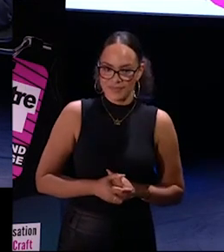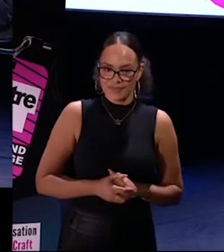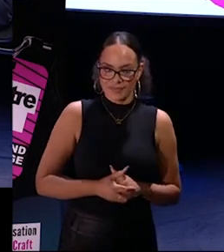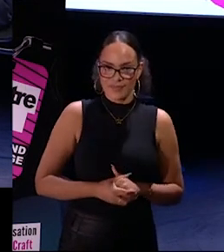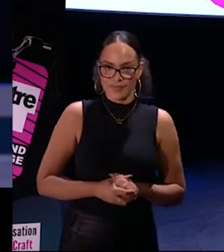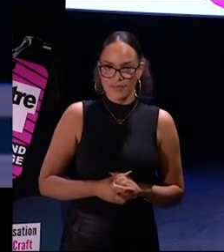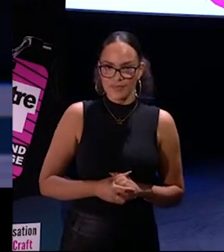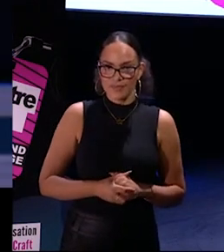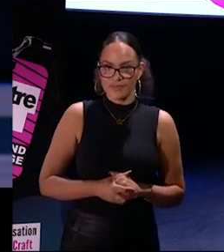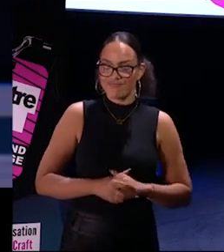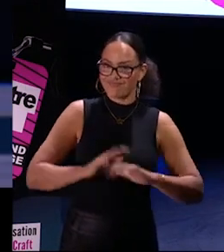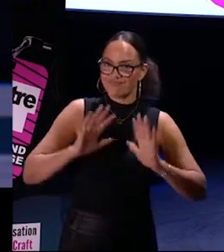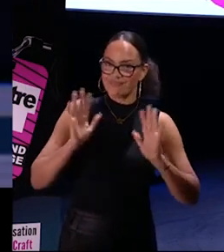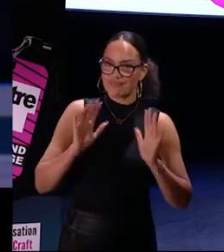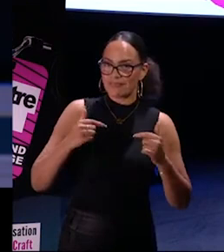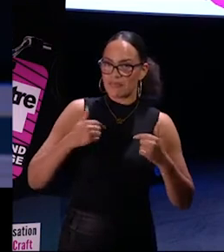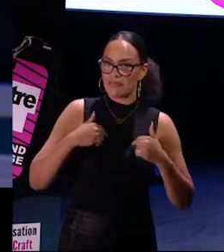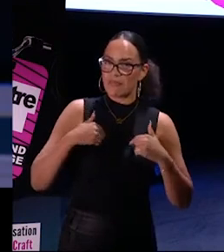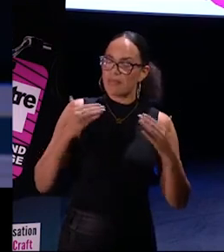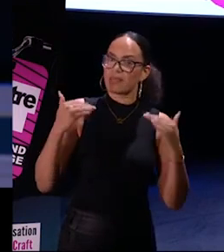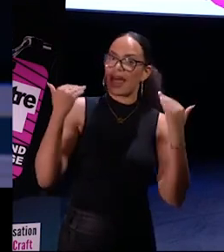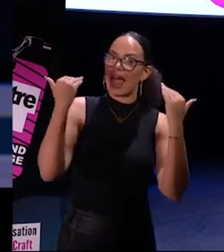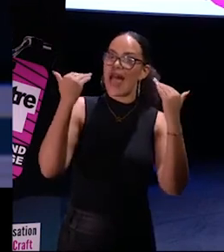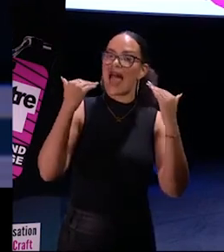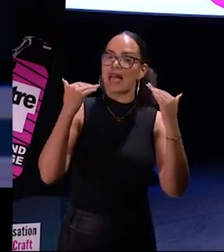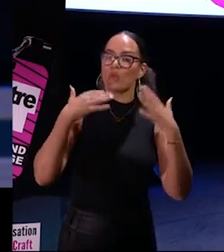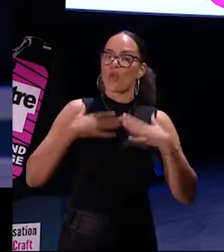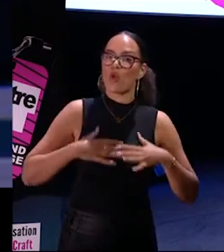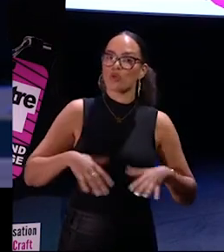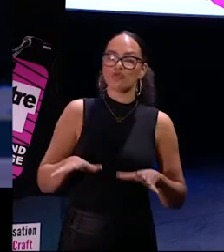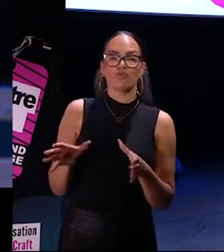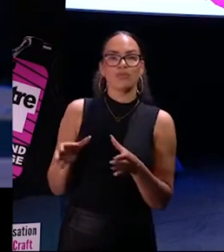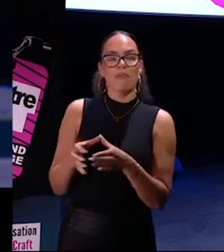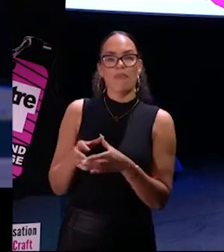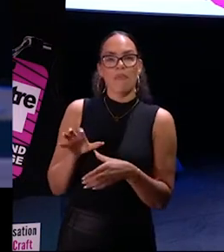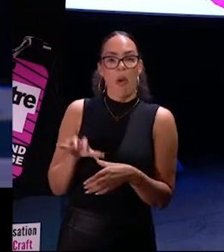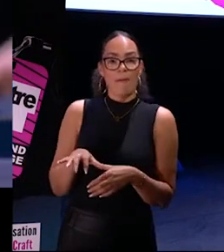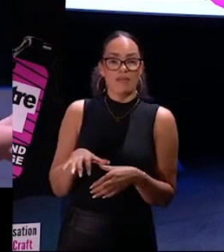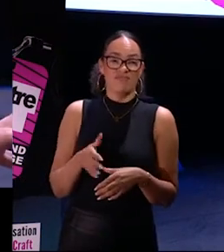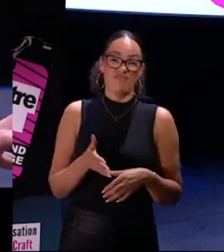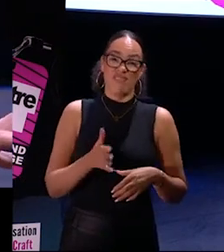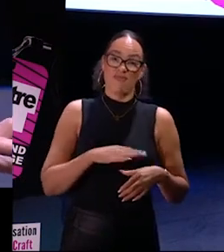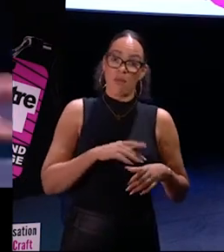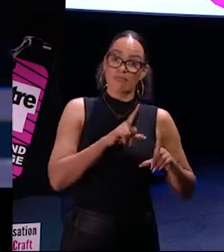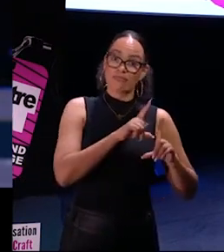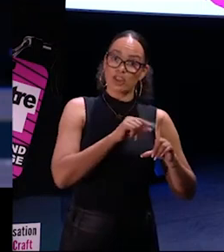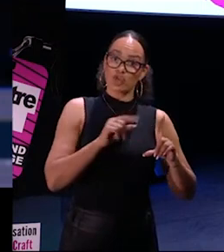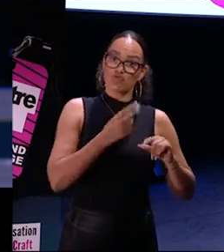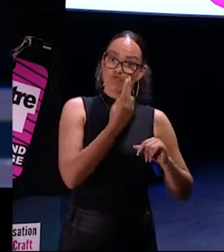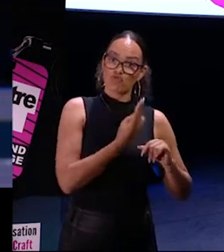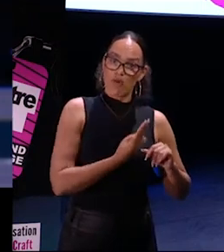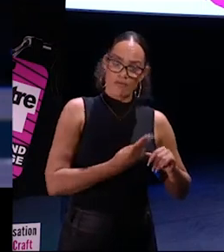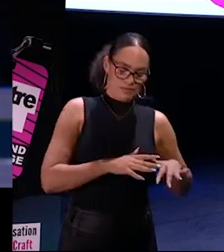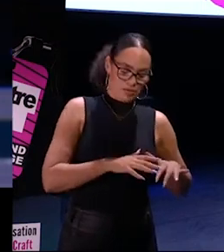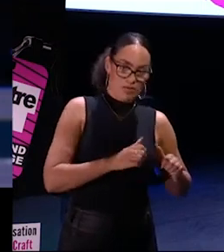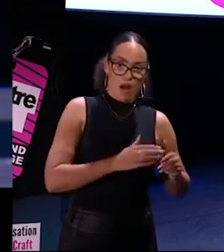I am head of the technical production costume department here. So we do everything from the digital drawing at the beginning of the process through to presenting the